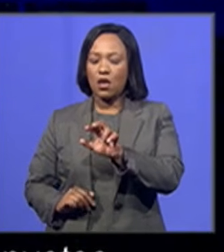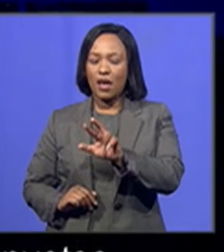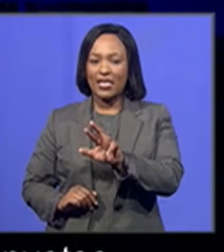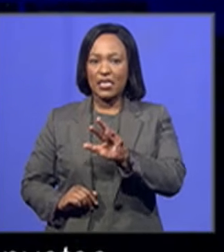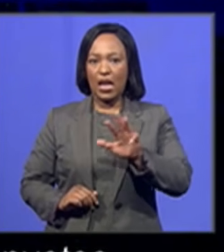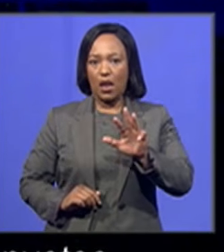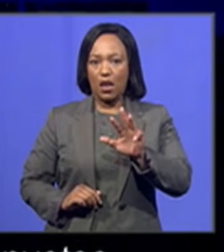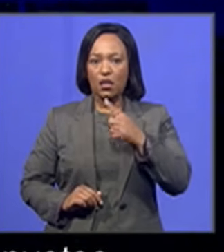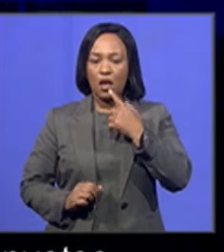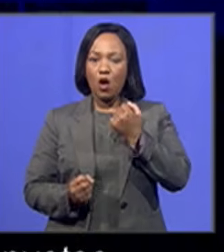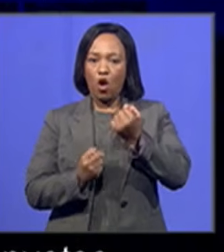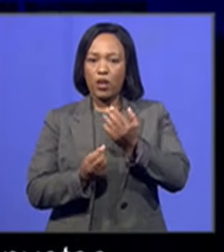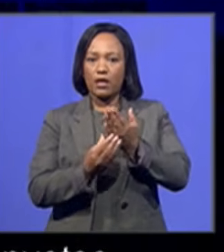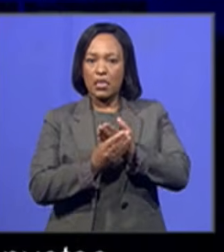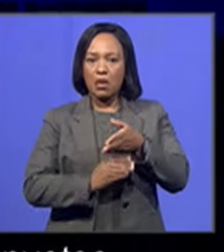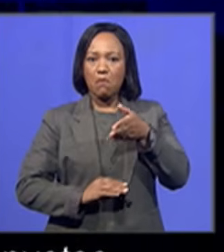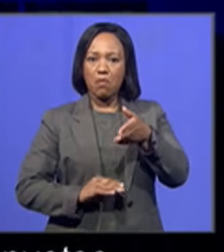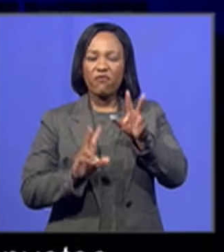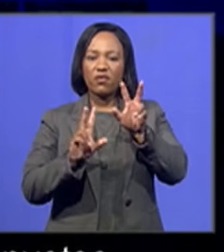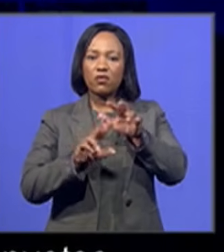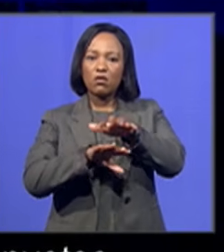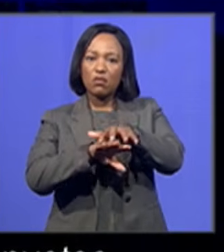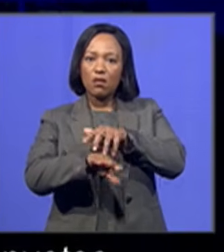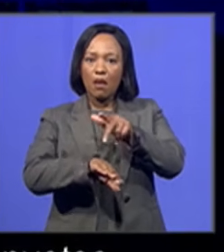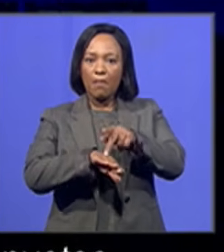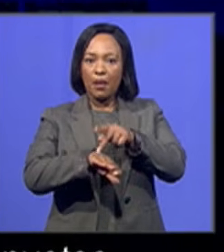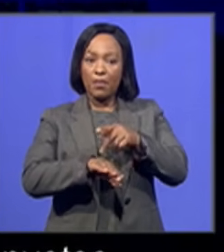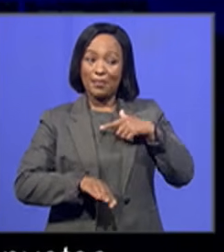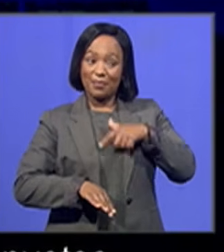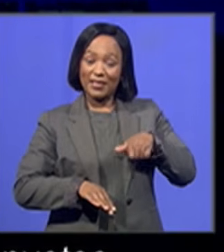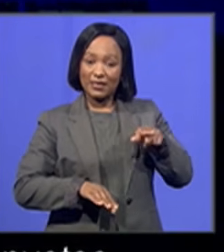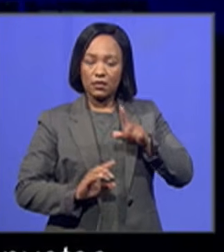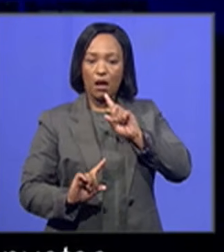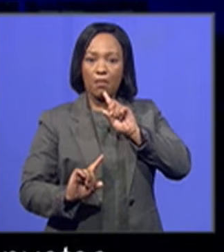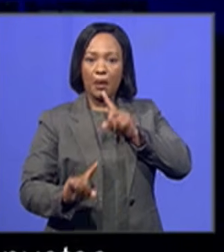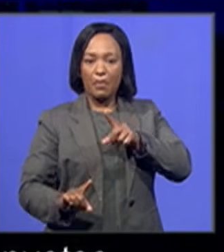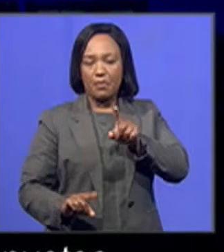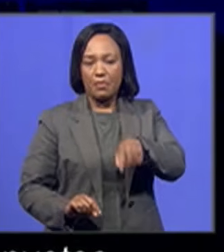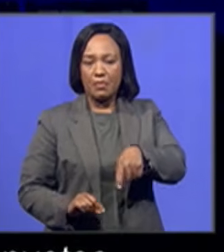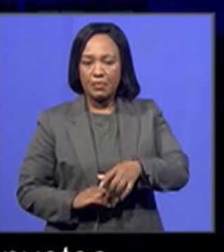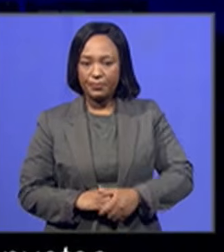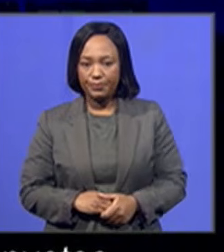nyewe tabeng ena ya phalaphala eo mopresidente a tshwanelang ho arabela.